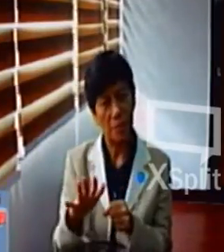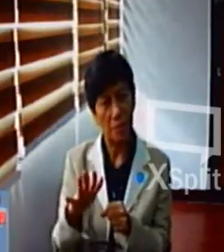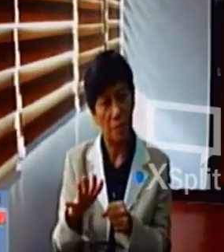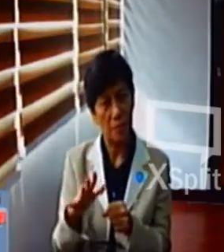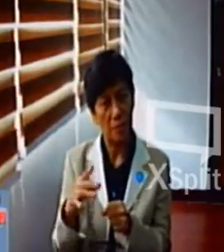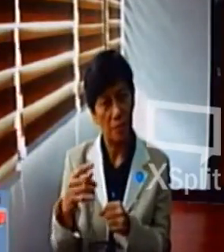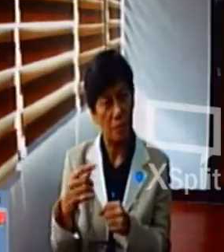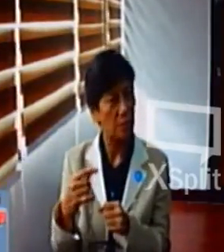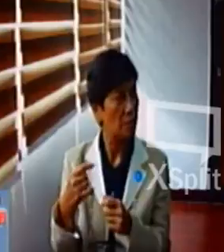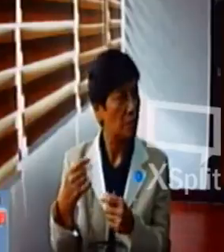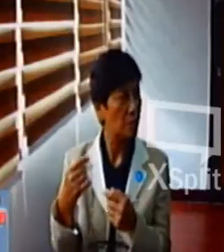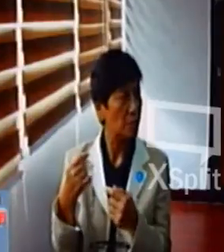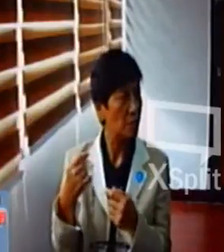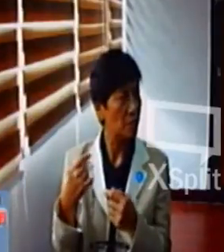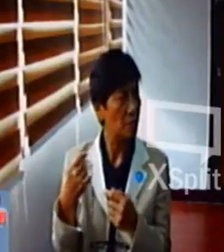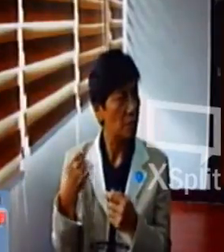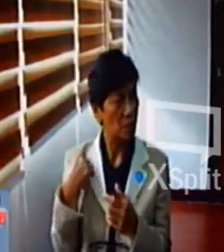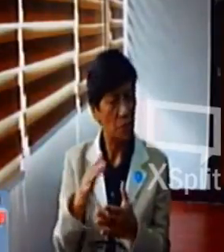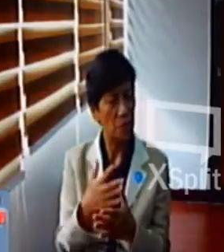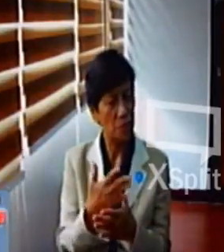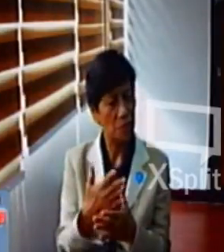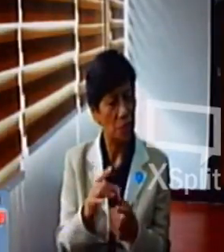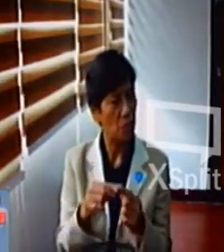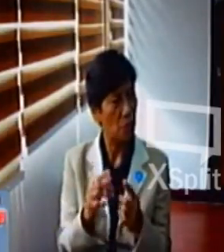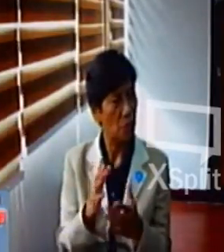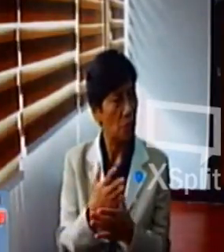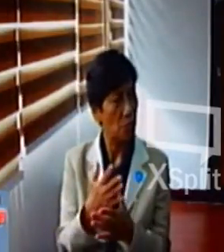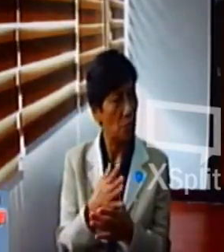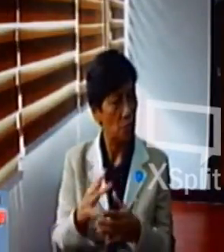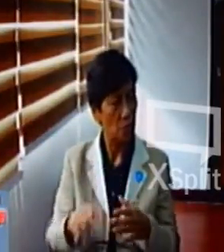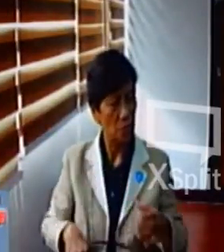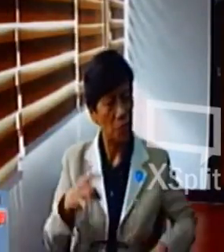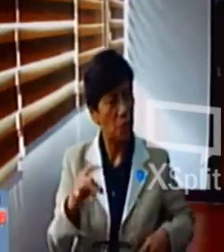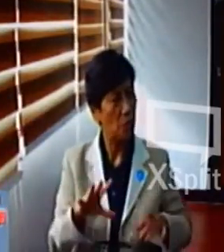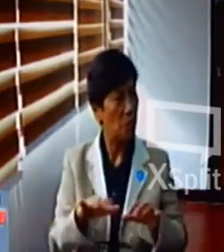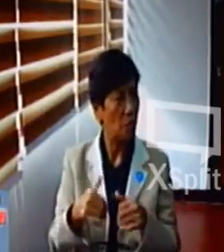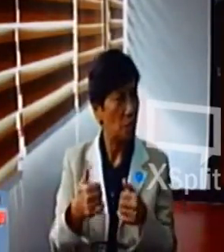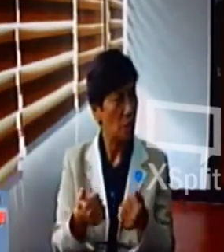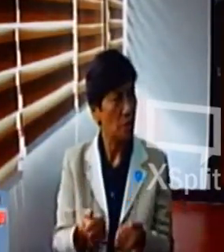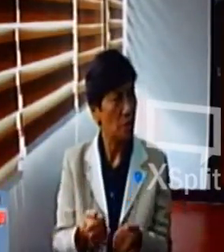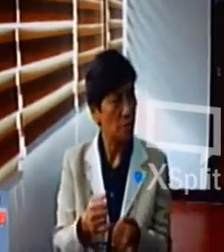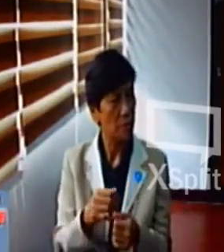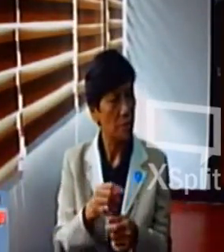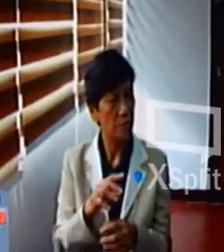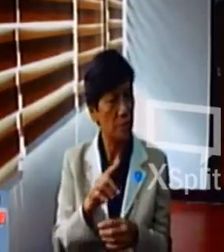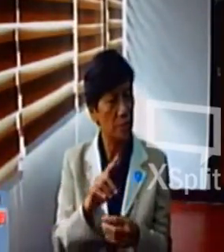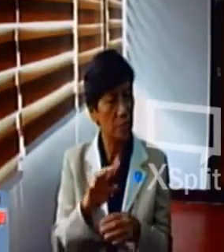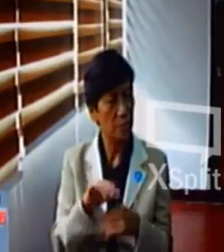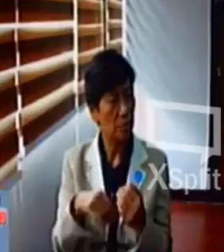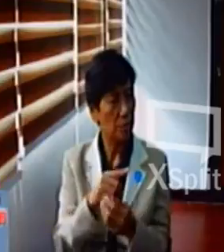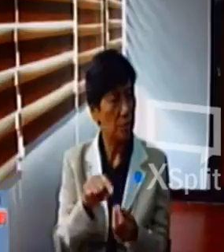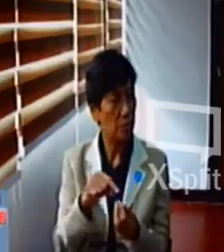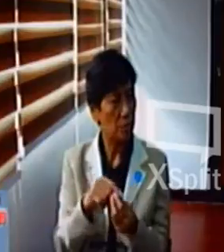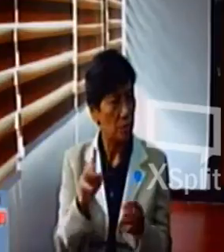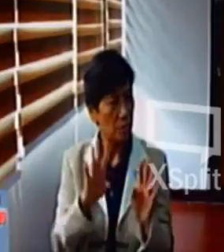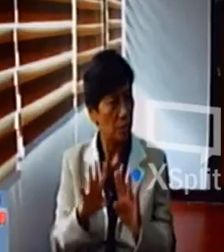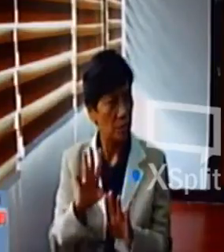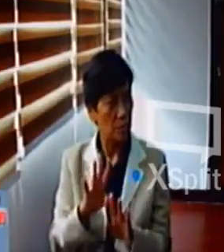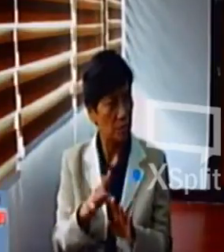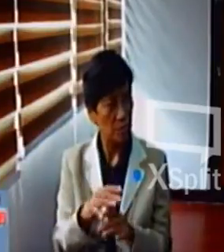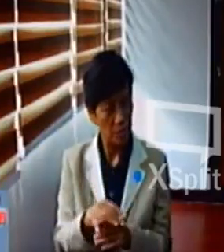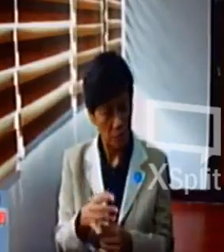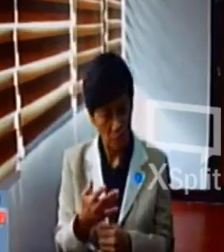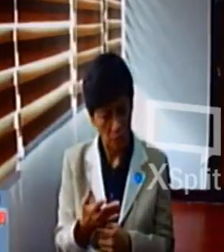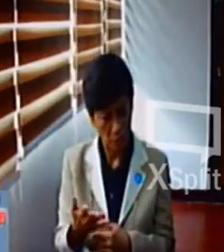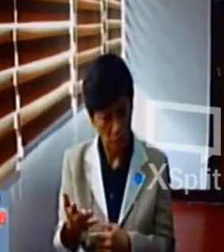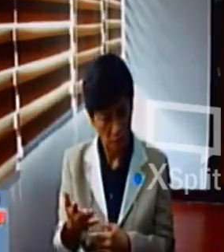to pitch in and contribute to how we solve all these problems, because they were the ones who caused it in the